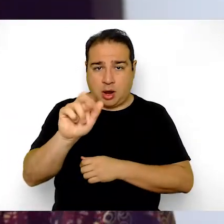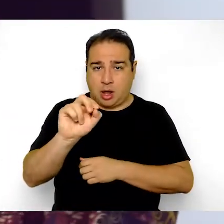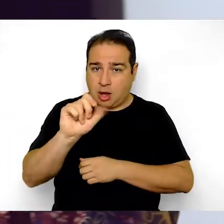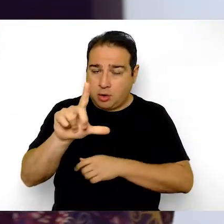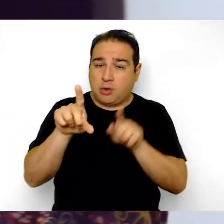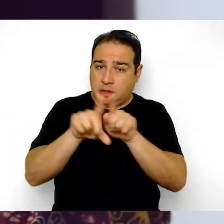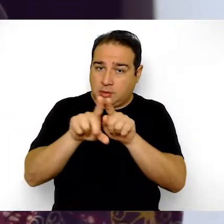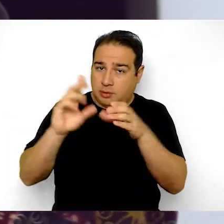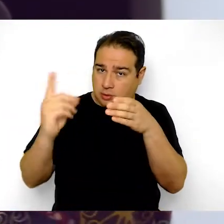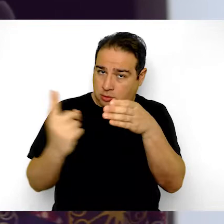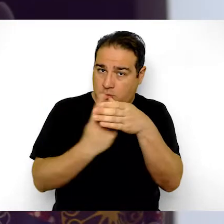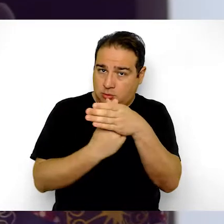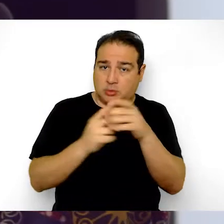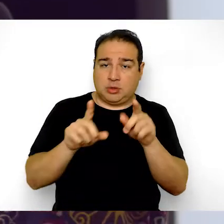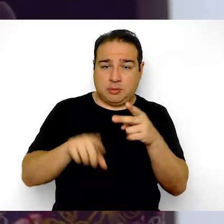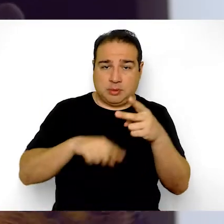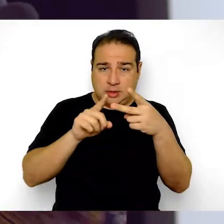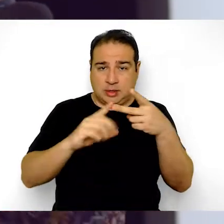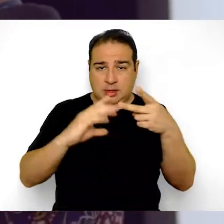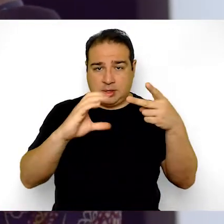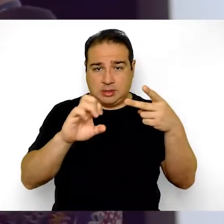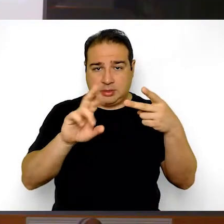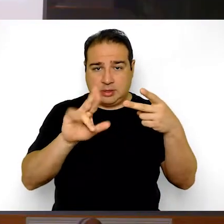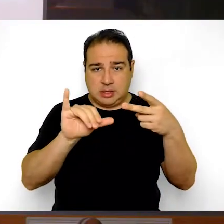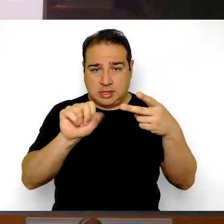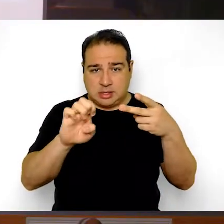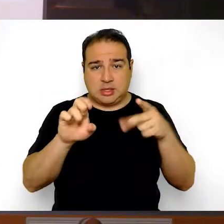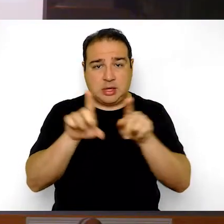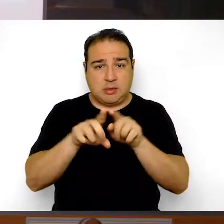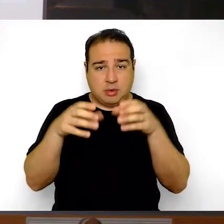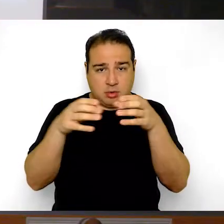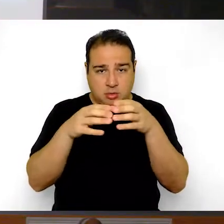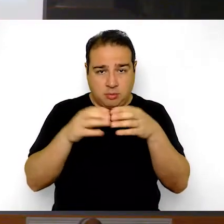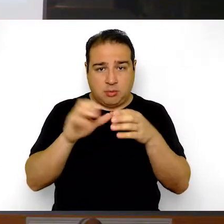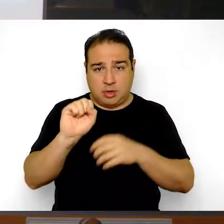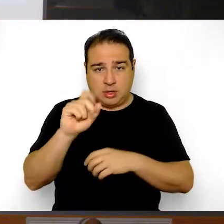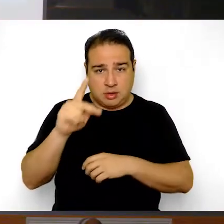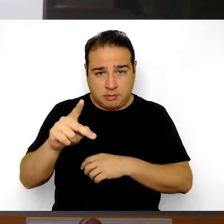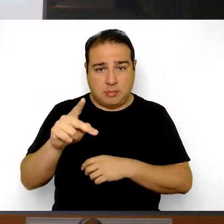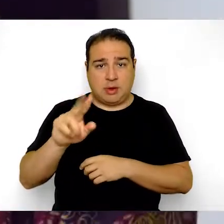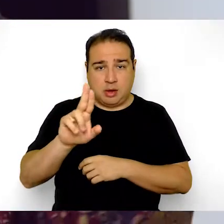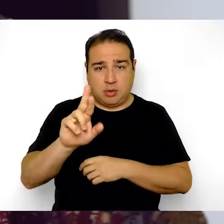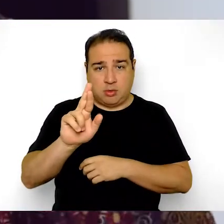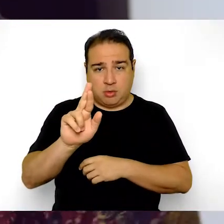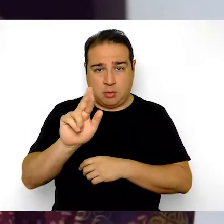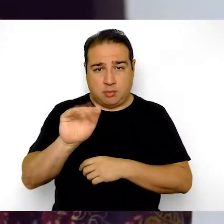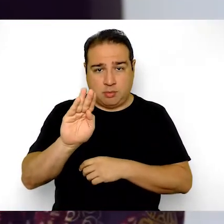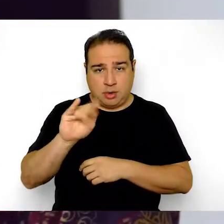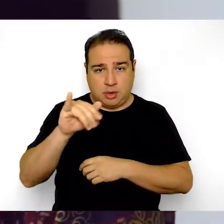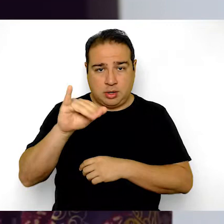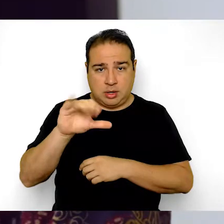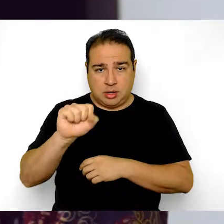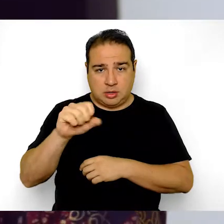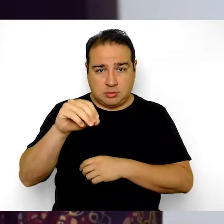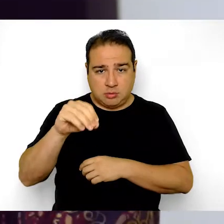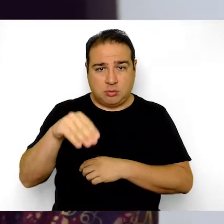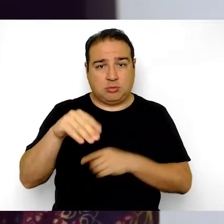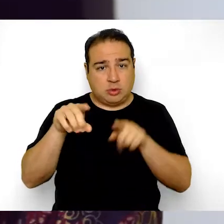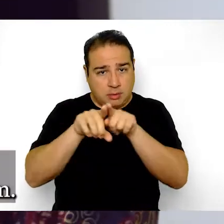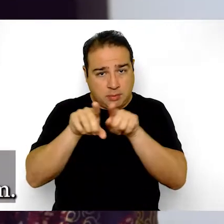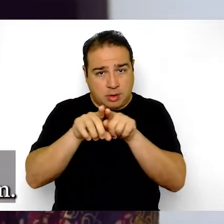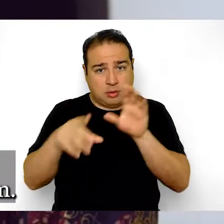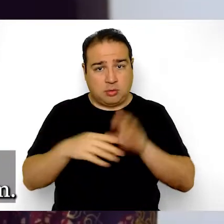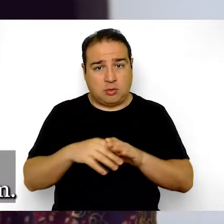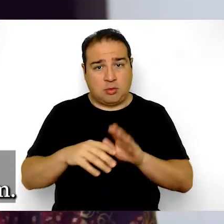Cerise, and there are people from Superurbanism. We are going to conduct this office